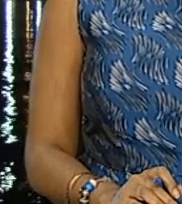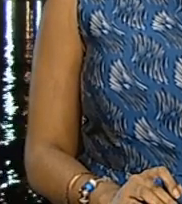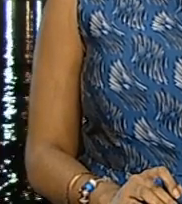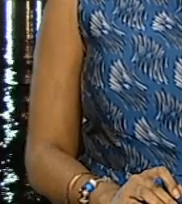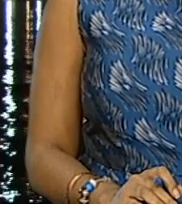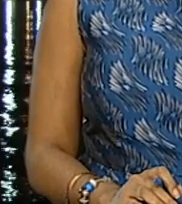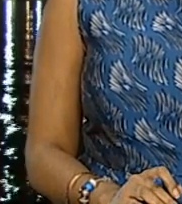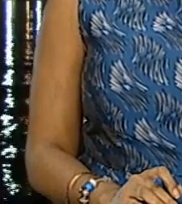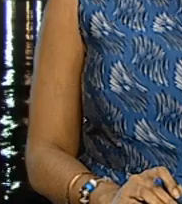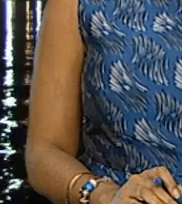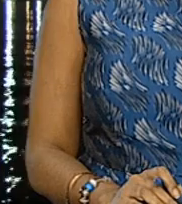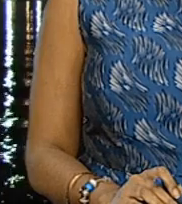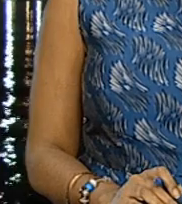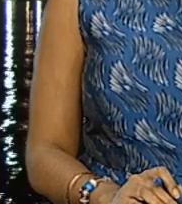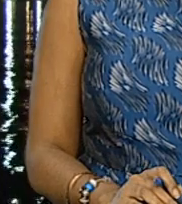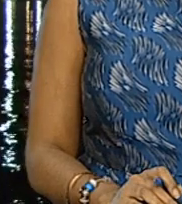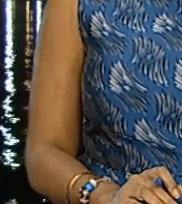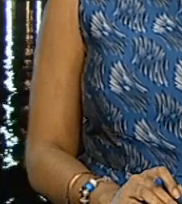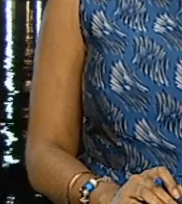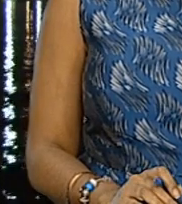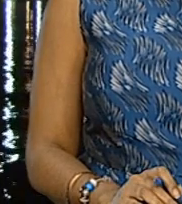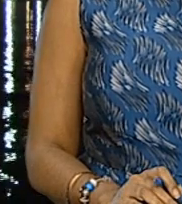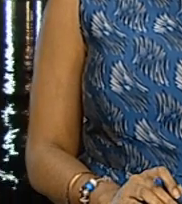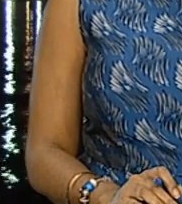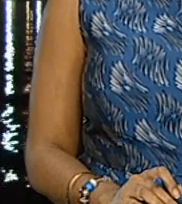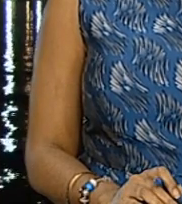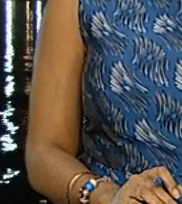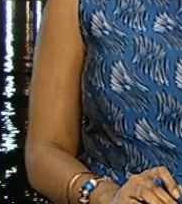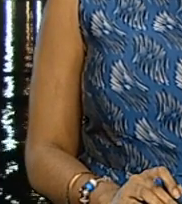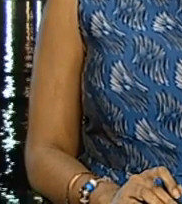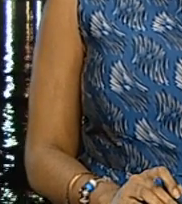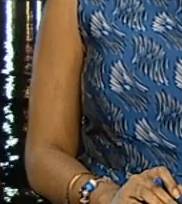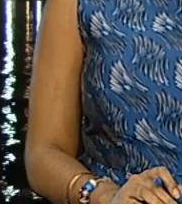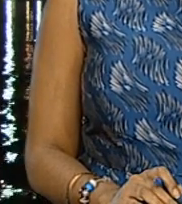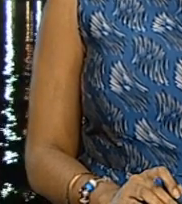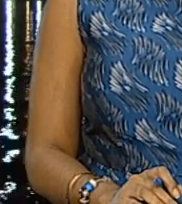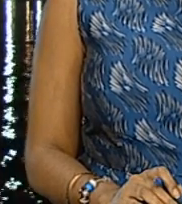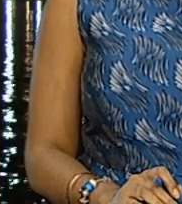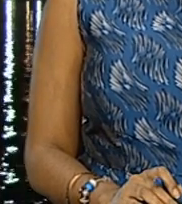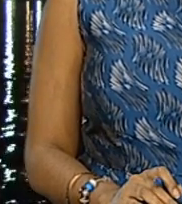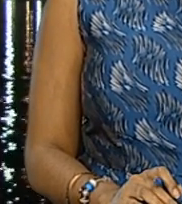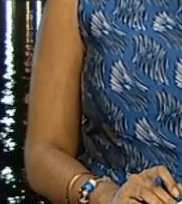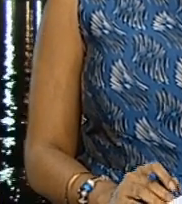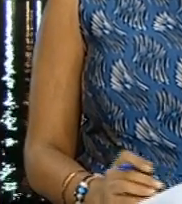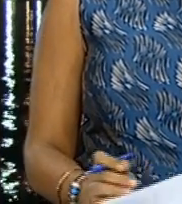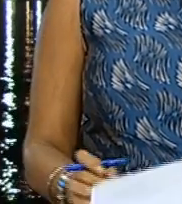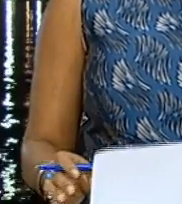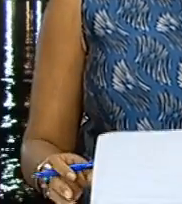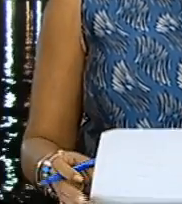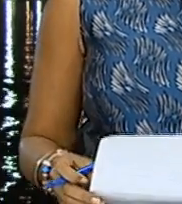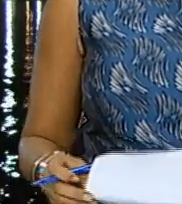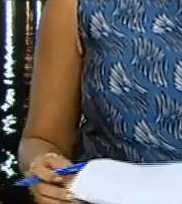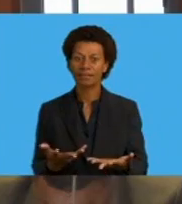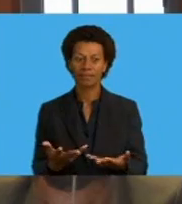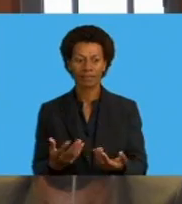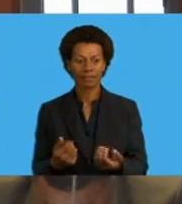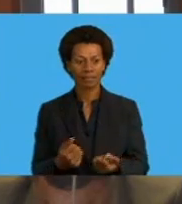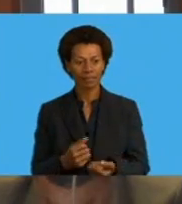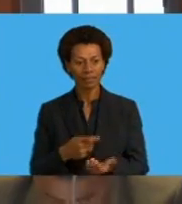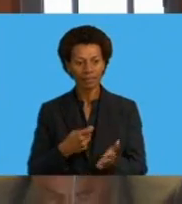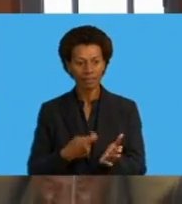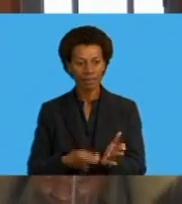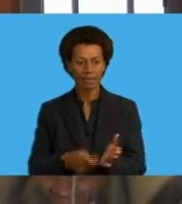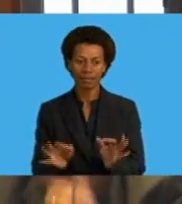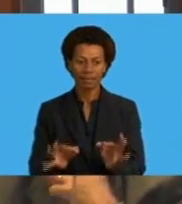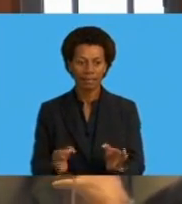He also called out the 34-cent increase in the national minimum wage as merely a token. Maggie Boyle reports. When SODELPA is